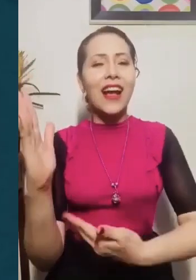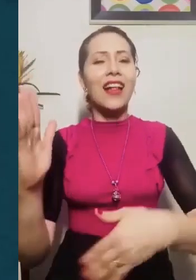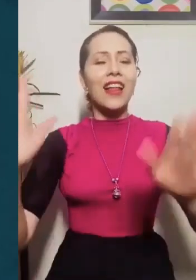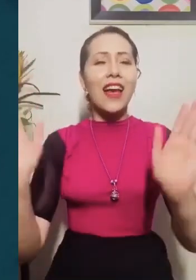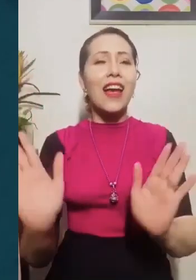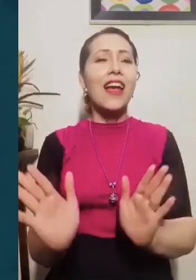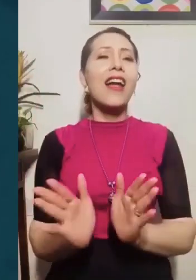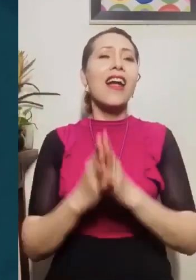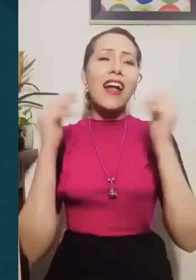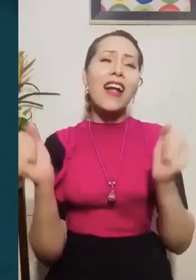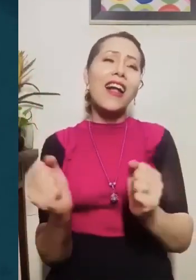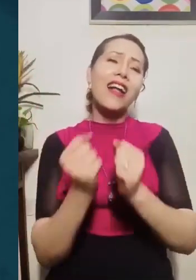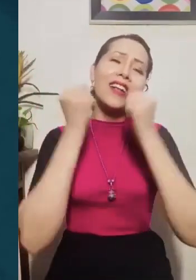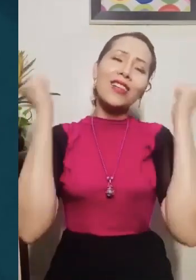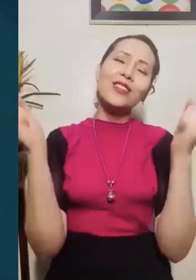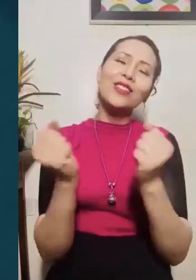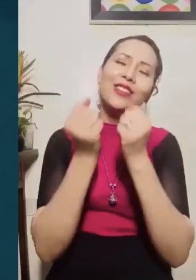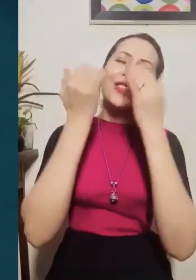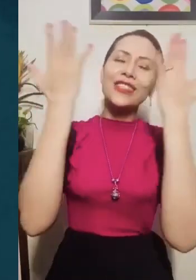sing